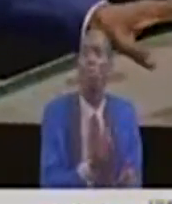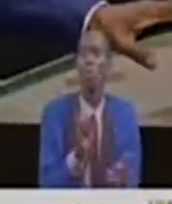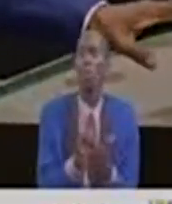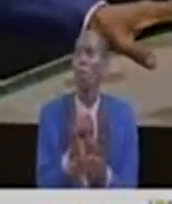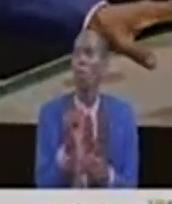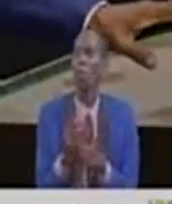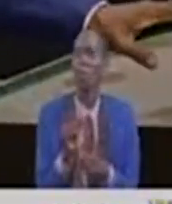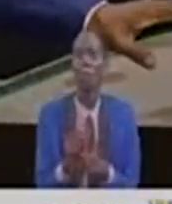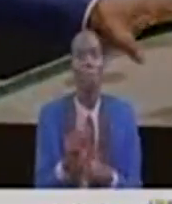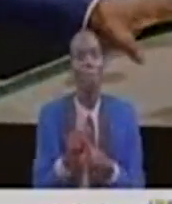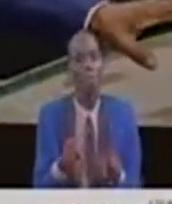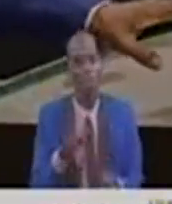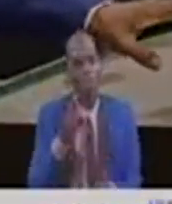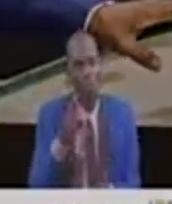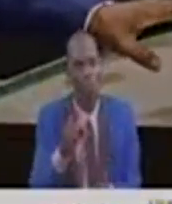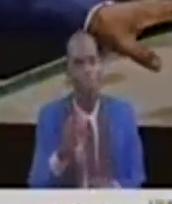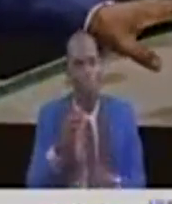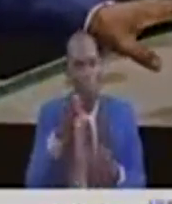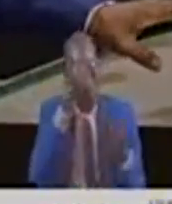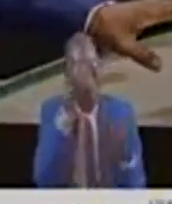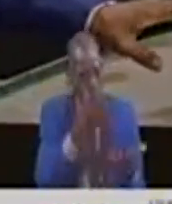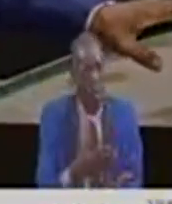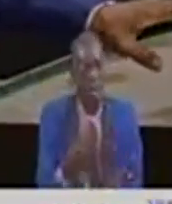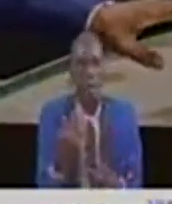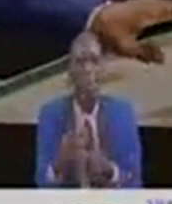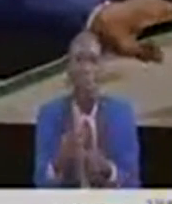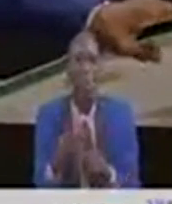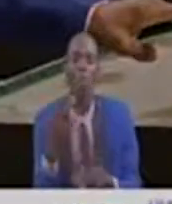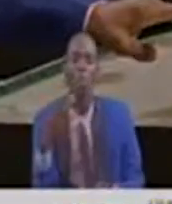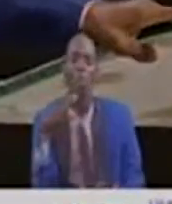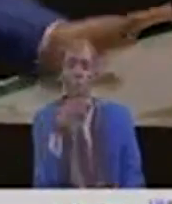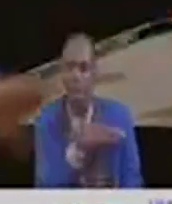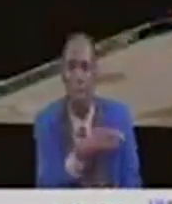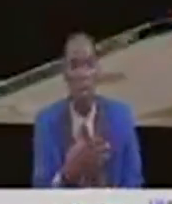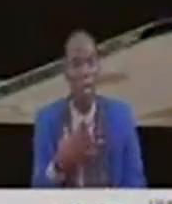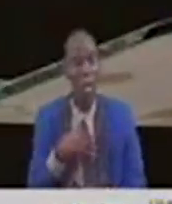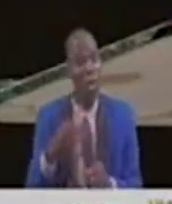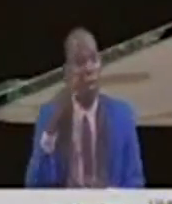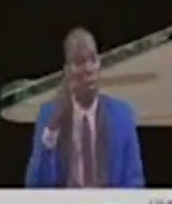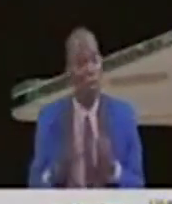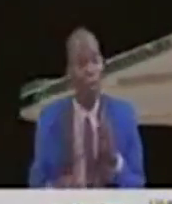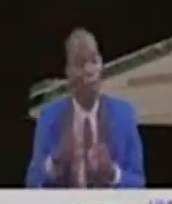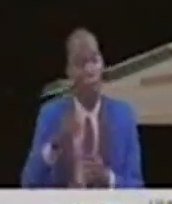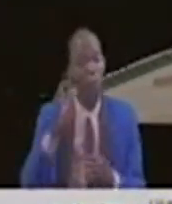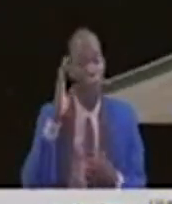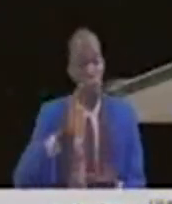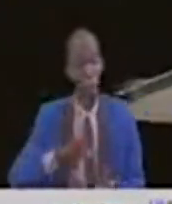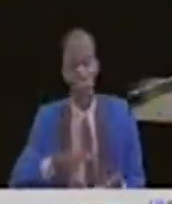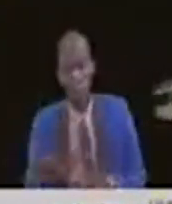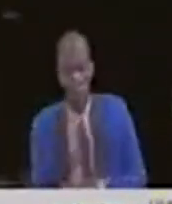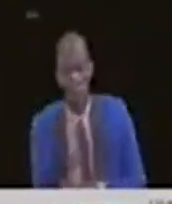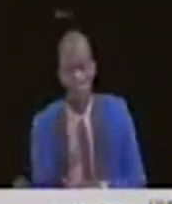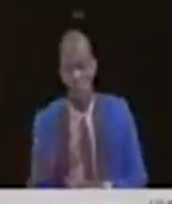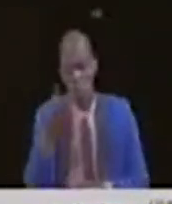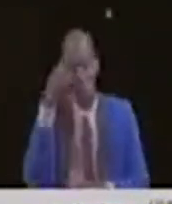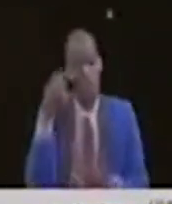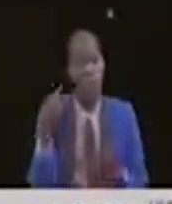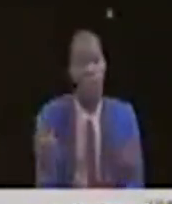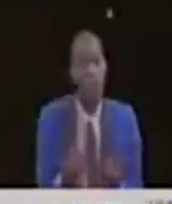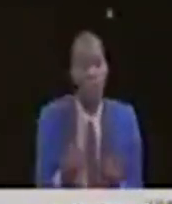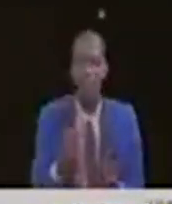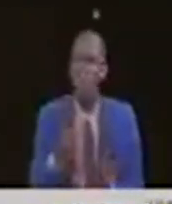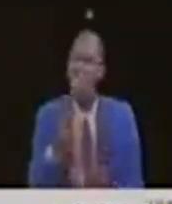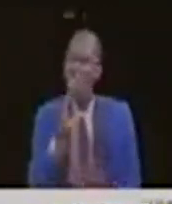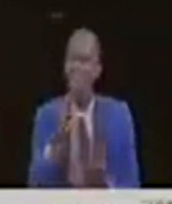worked on a lie. And yet you are going to die because sin is sin. There's no